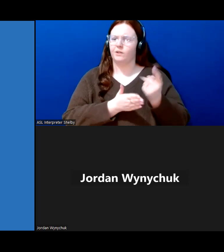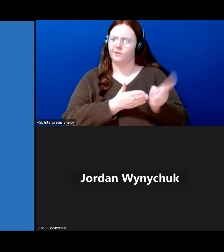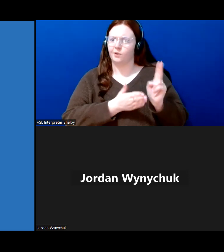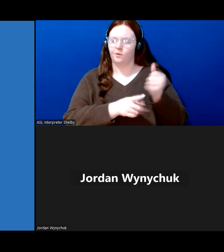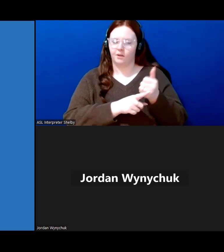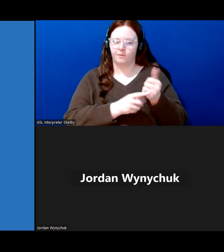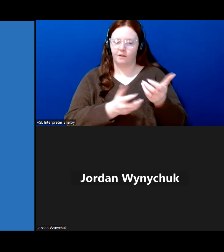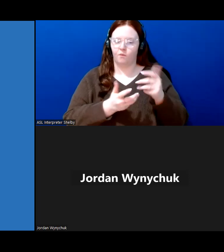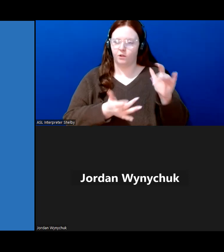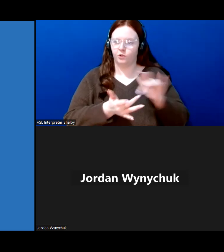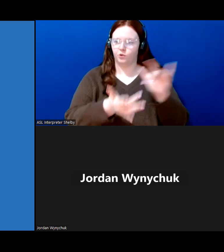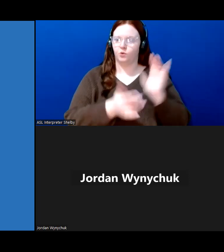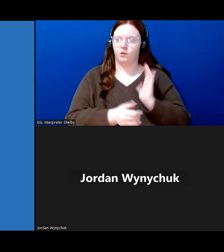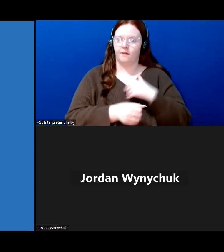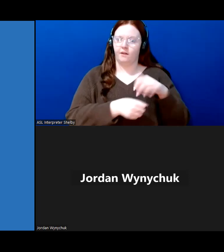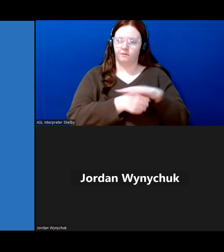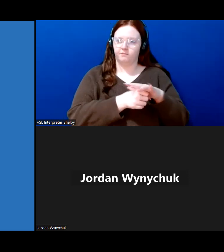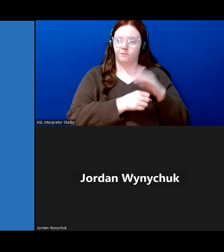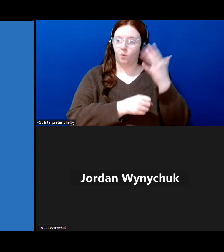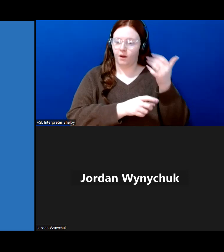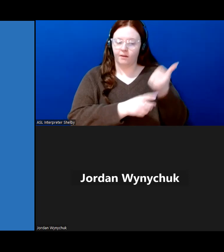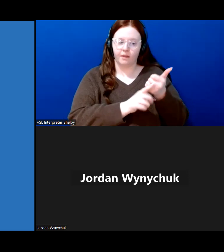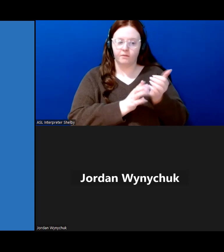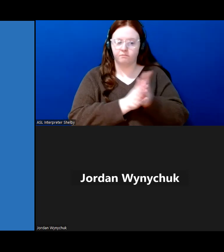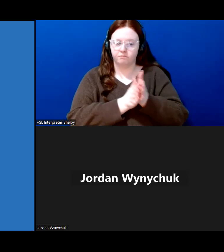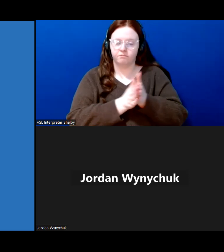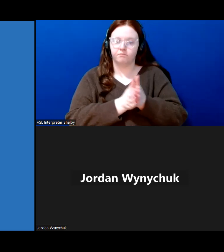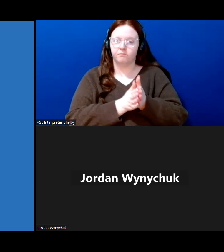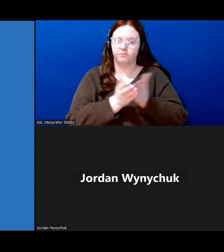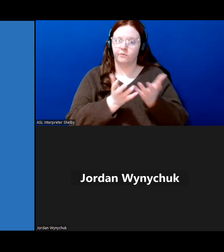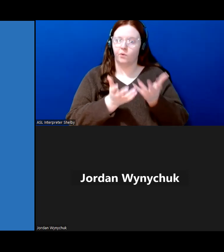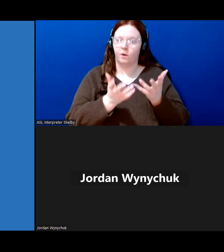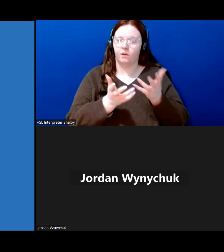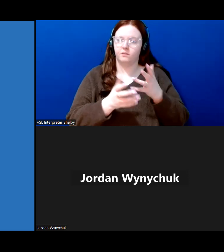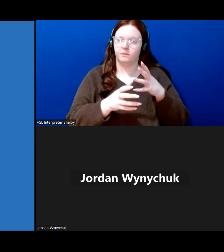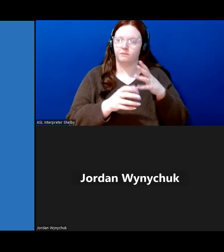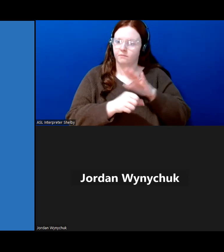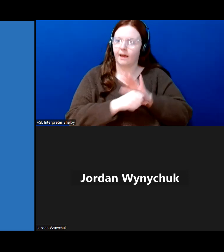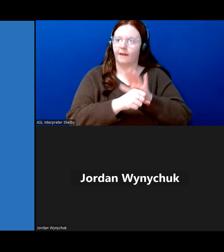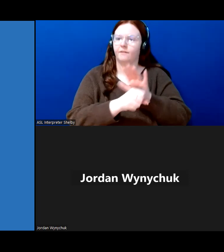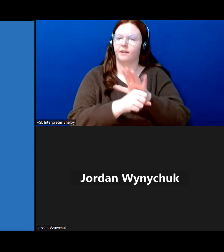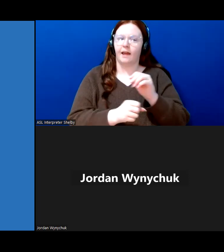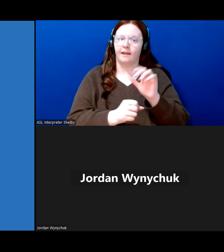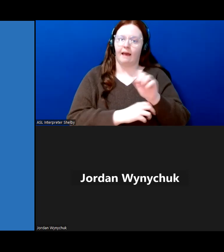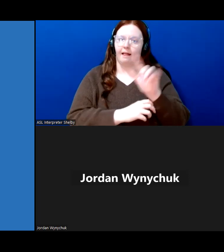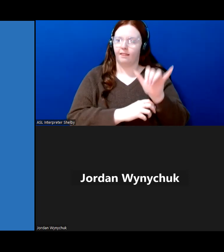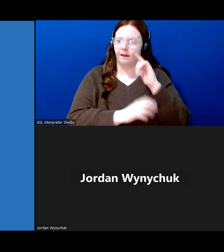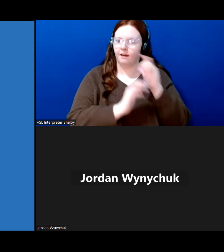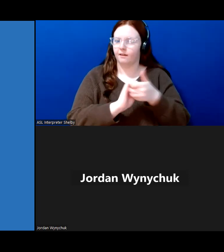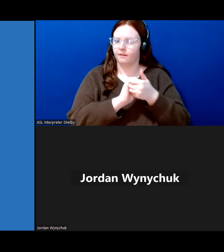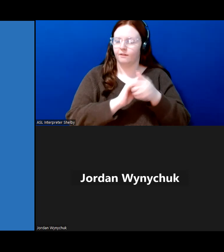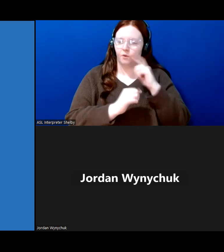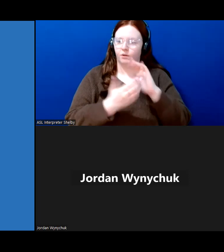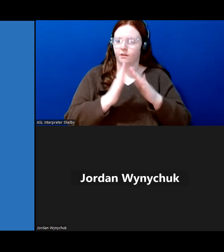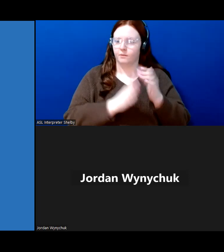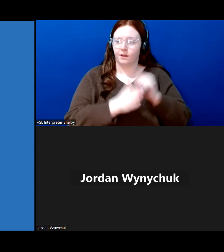space because they're really invested in wanting to be an advocate and ally for our community in their practice, which